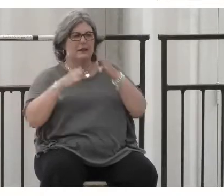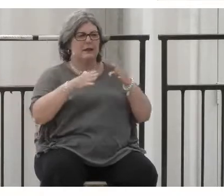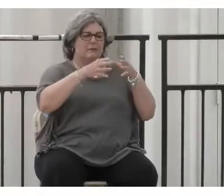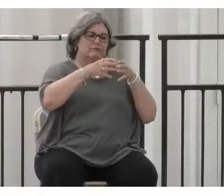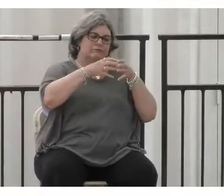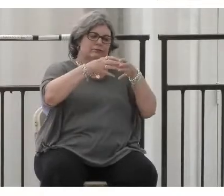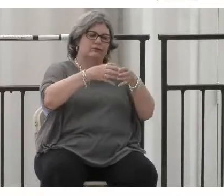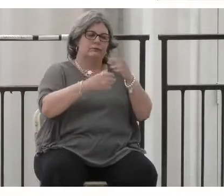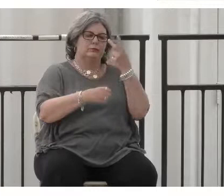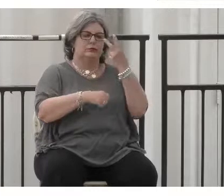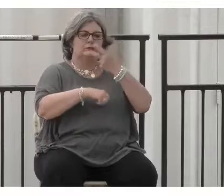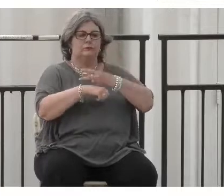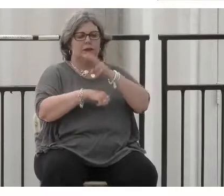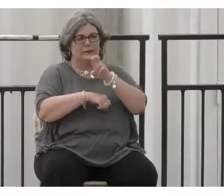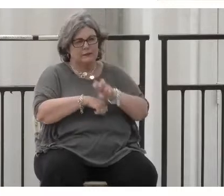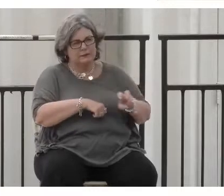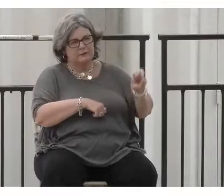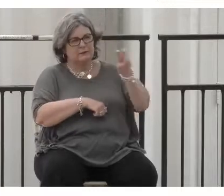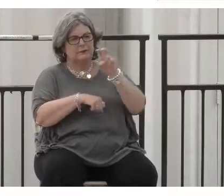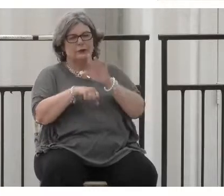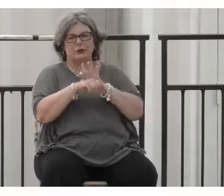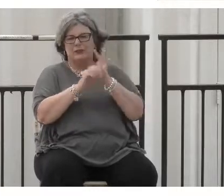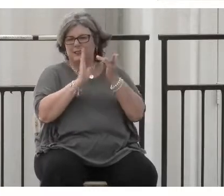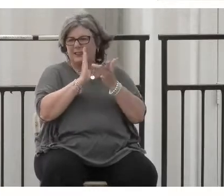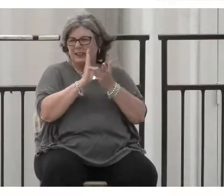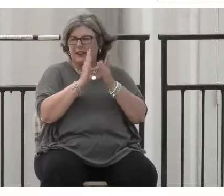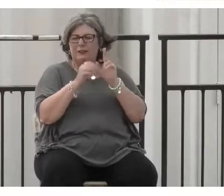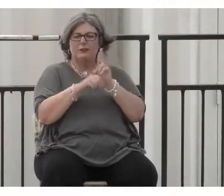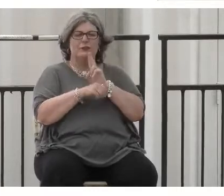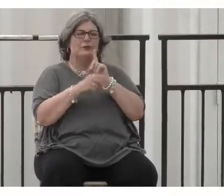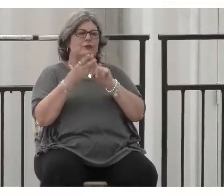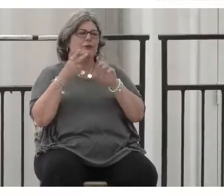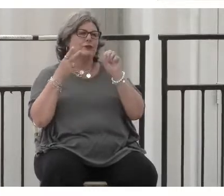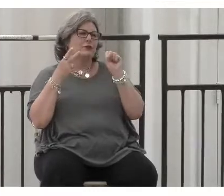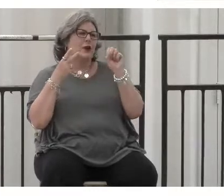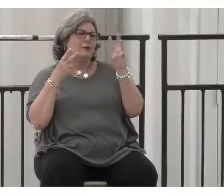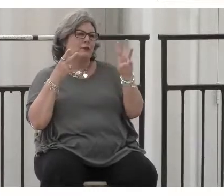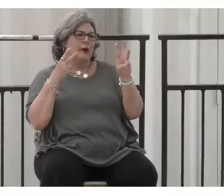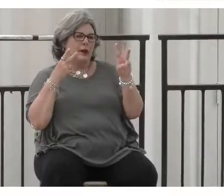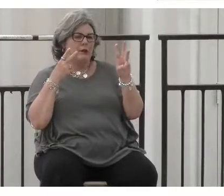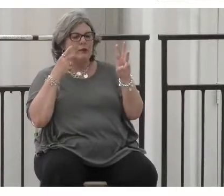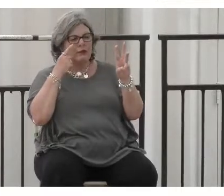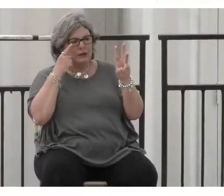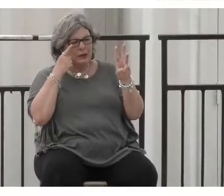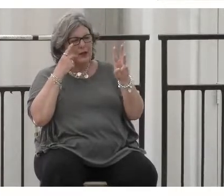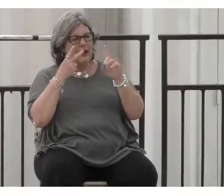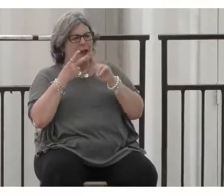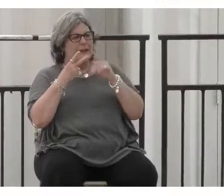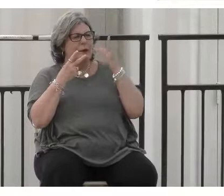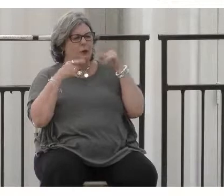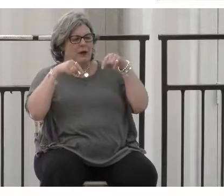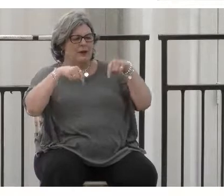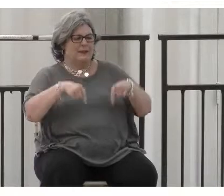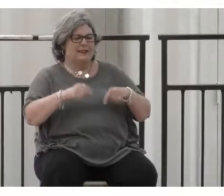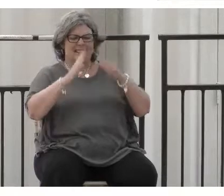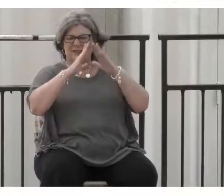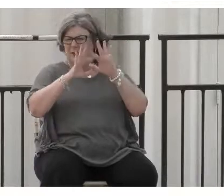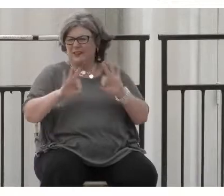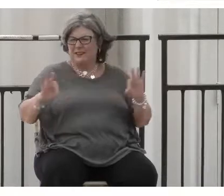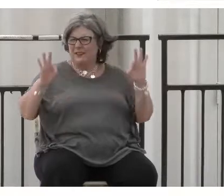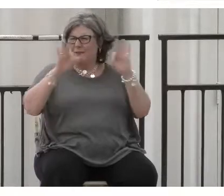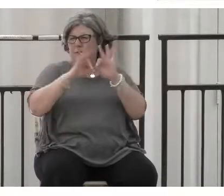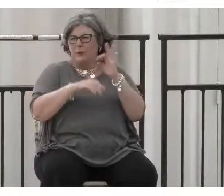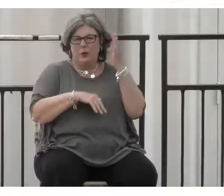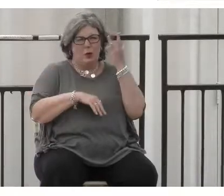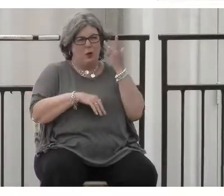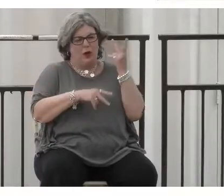the students how to use this technology and software, and also instill in them why is it important to document this